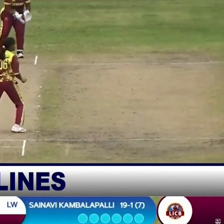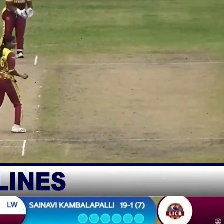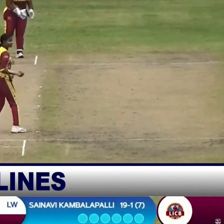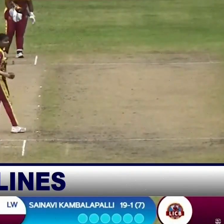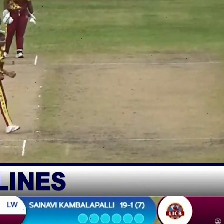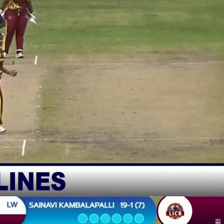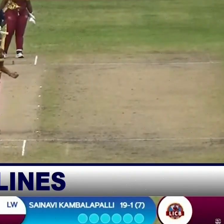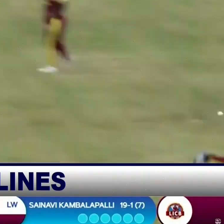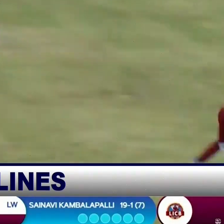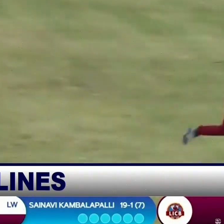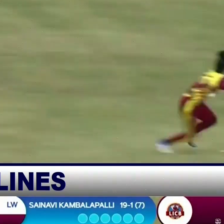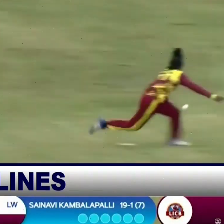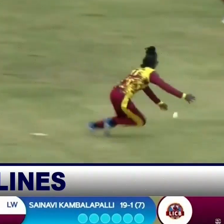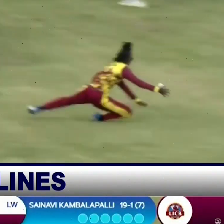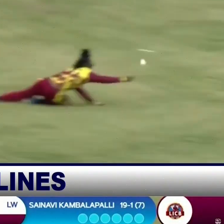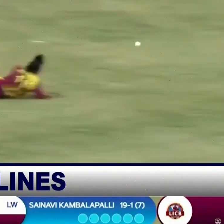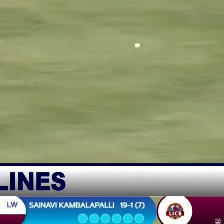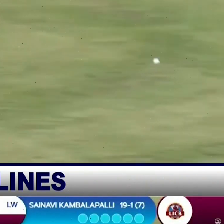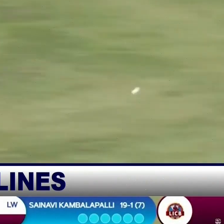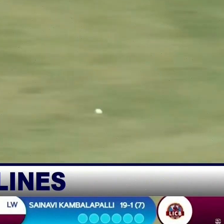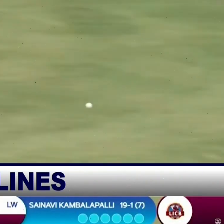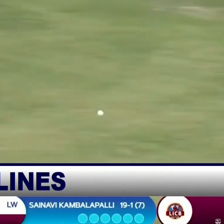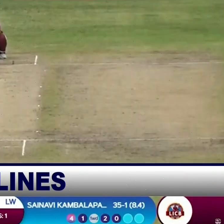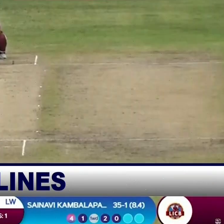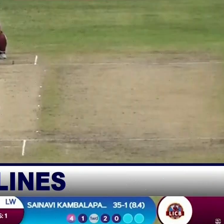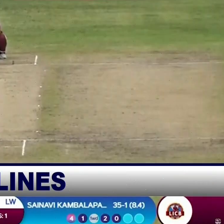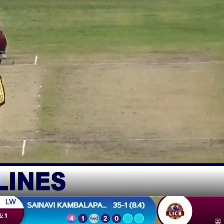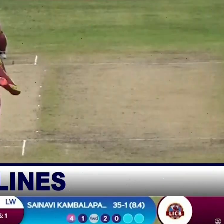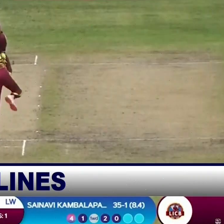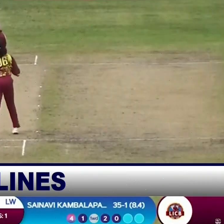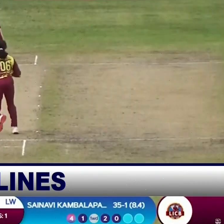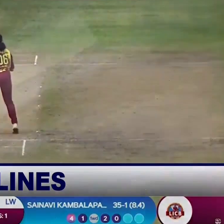top in the CWI Super 50 competition.